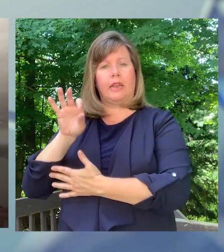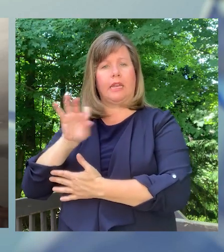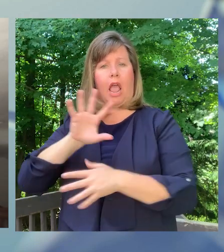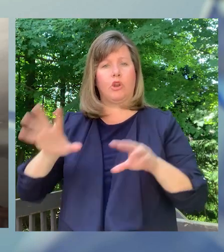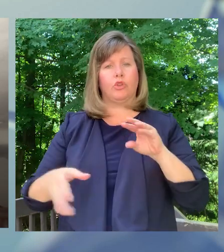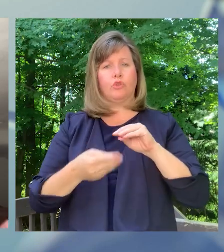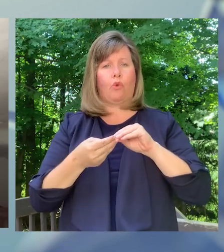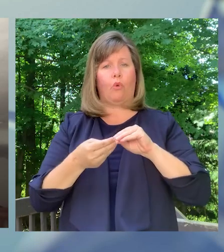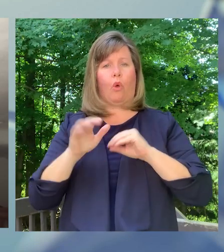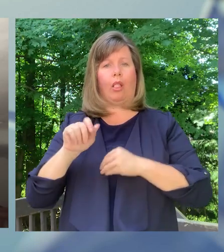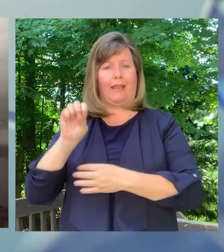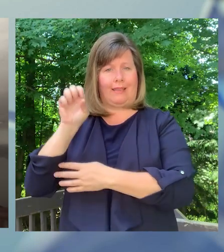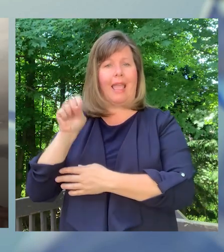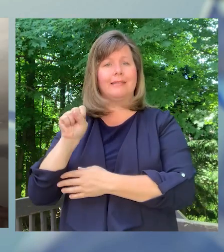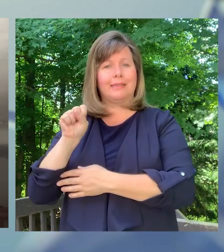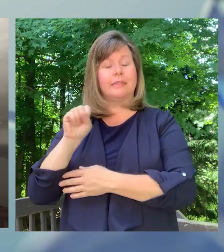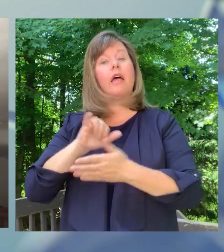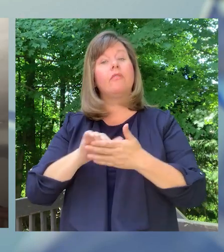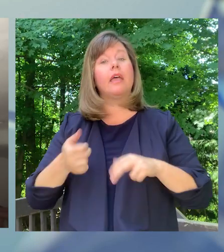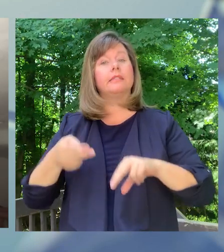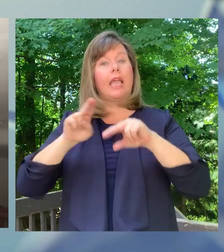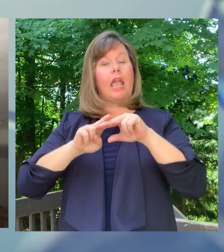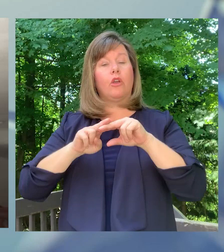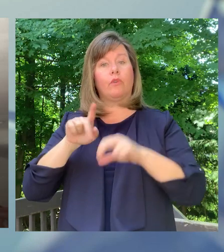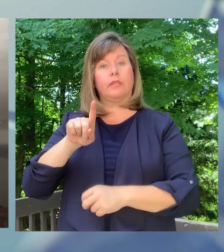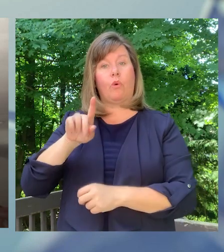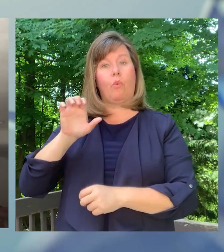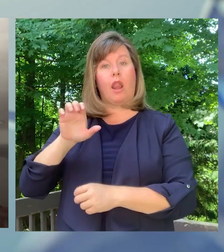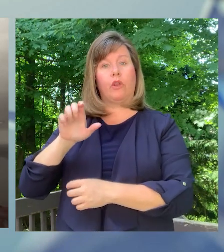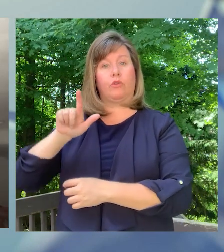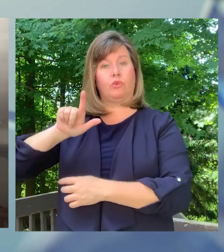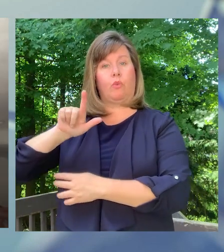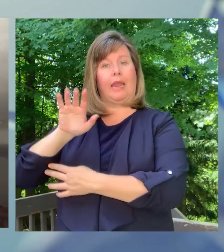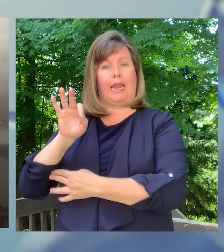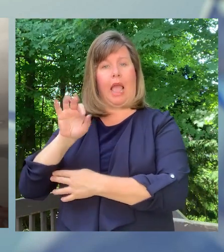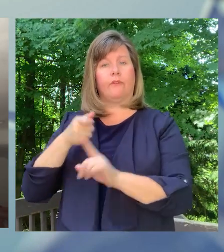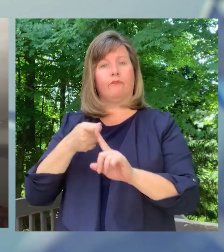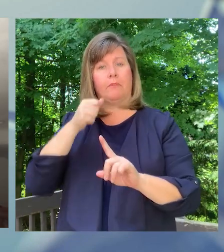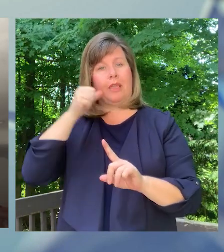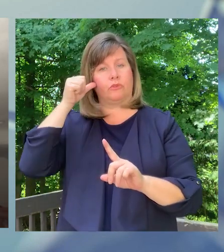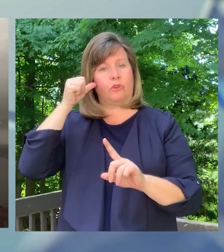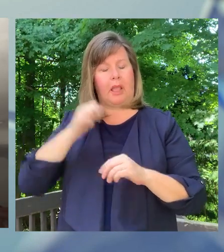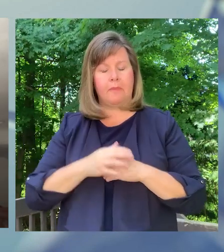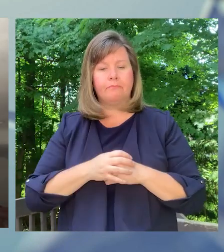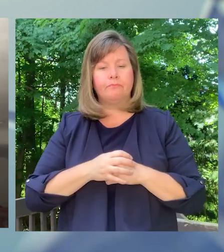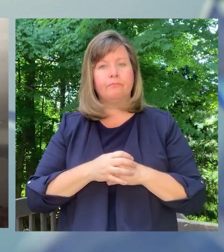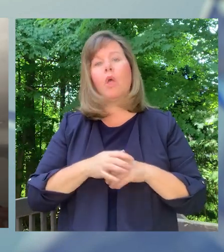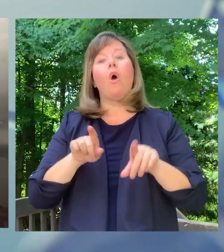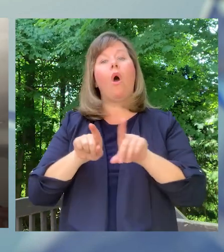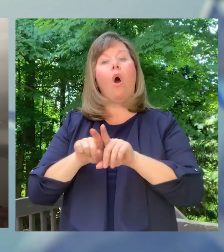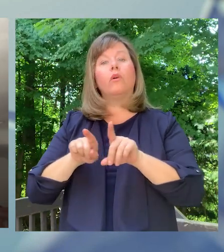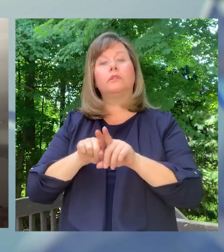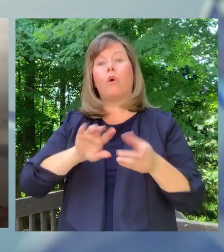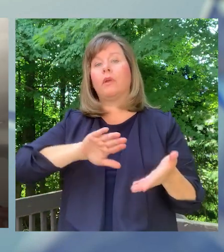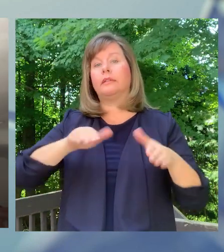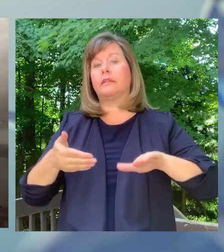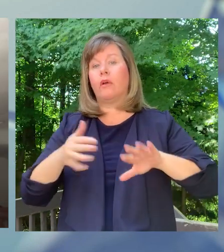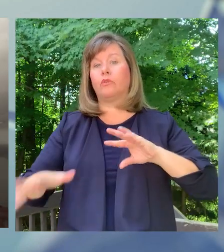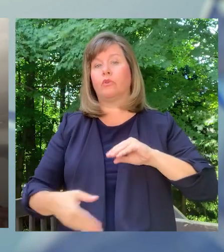58,999 total cases of COVID-19. That's an increase of 129 over the previous day's number, and